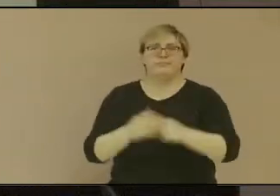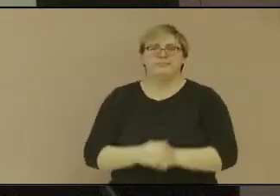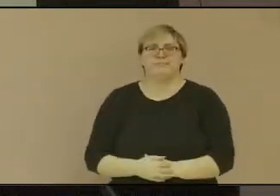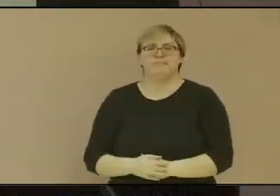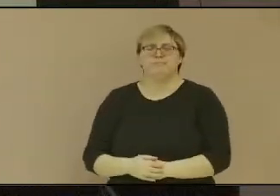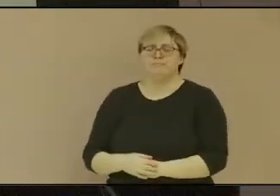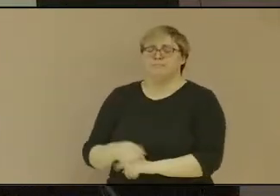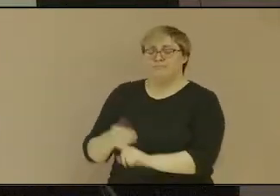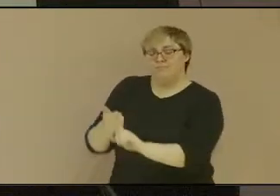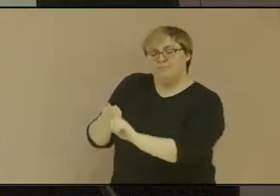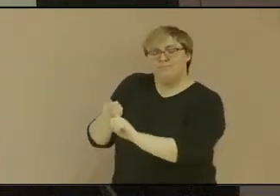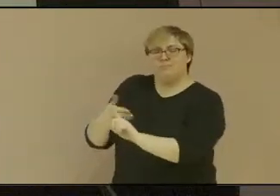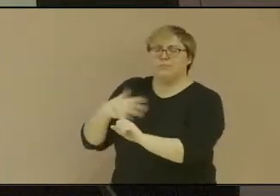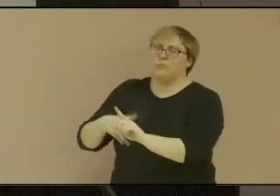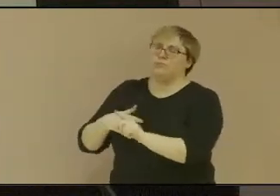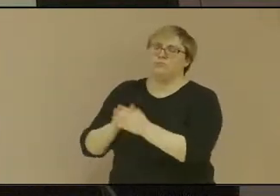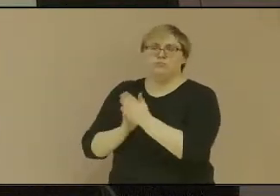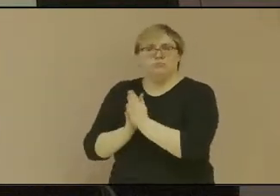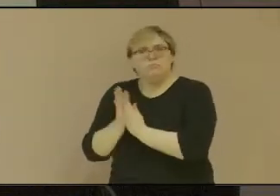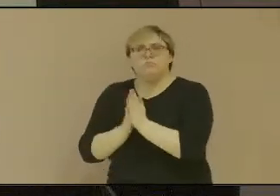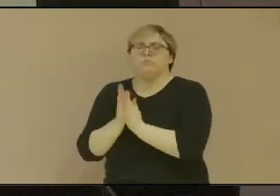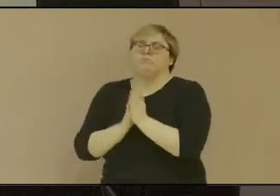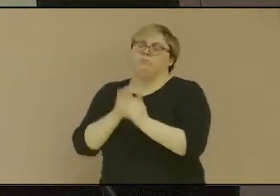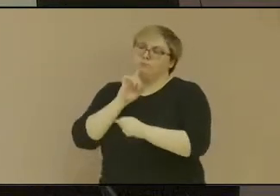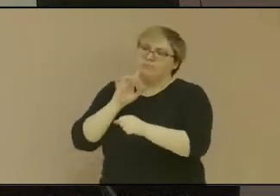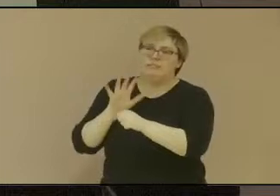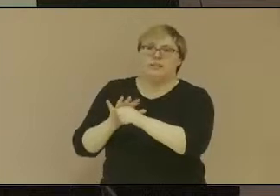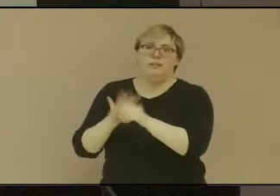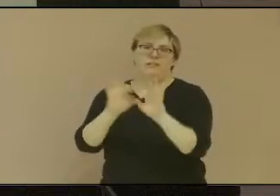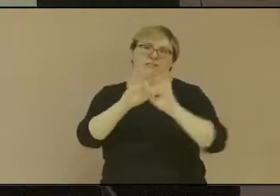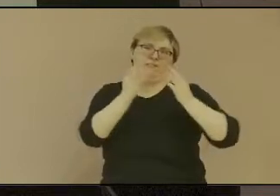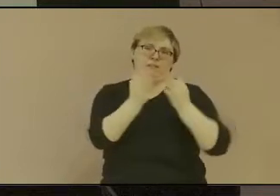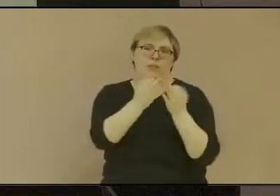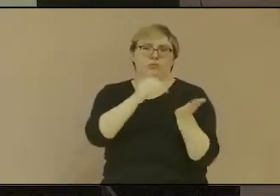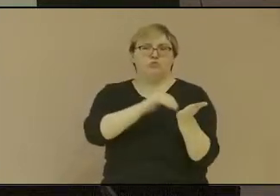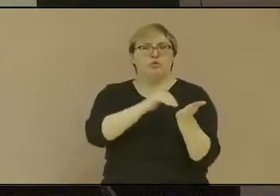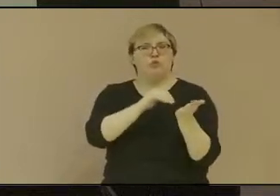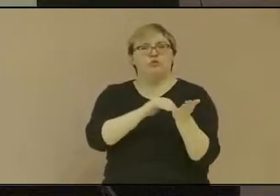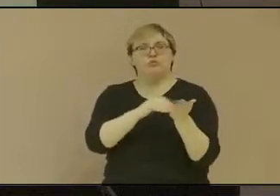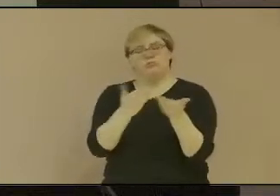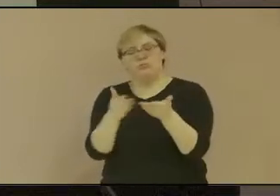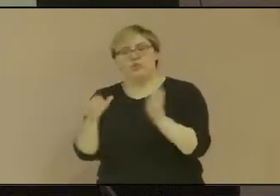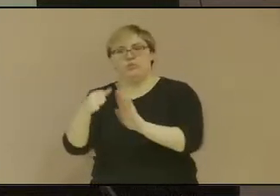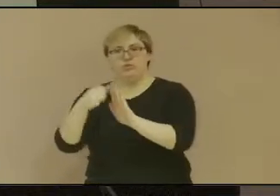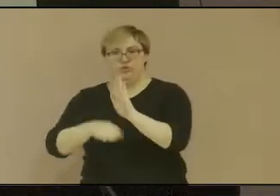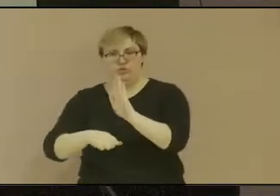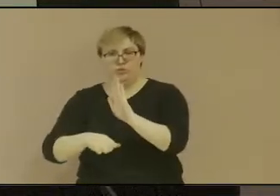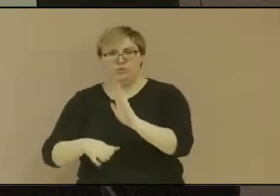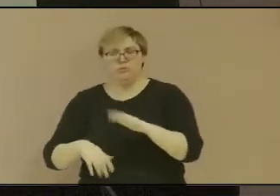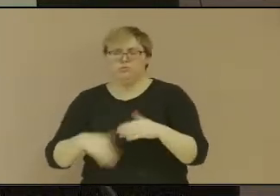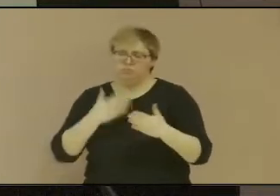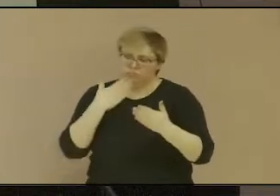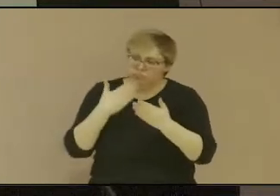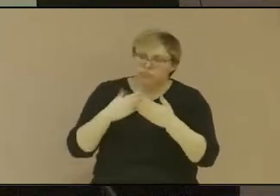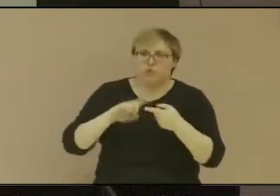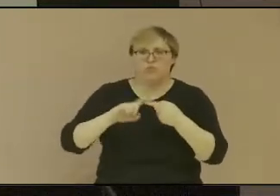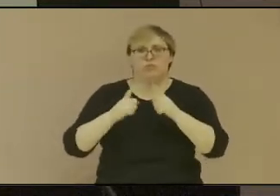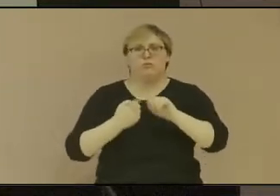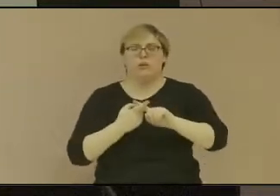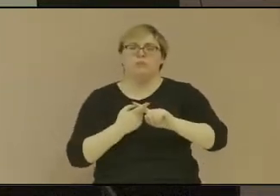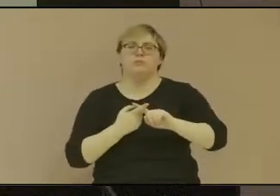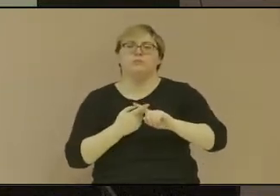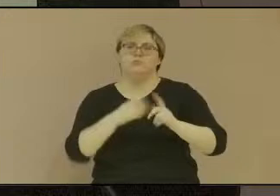dedicated family doctor and general surgeon. He was a loyal friend, a loving husband and